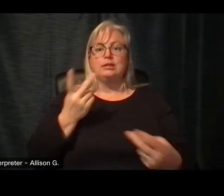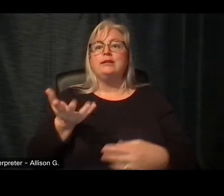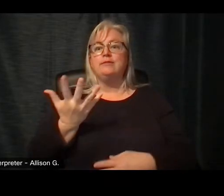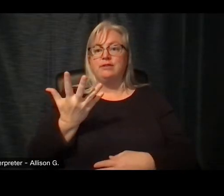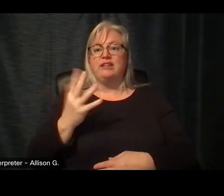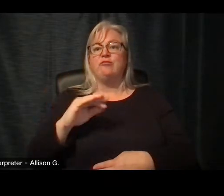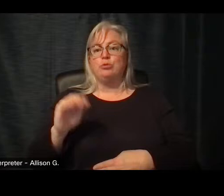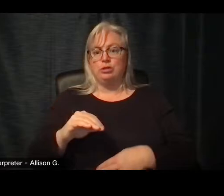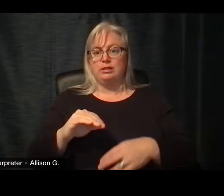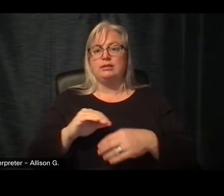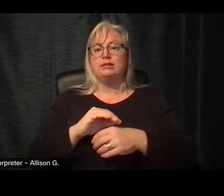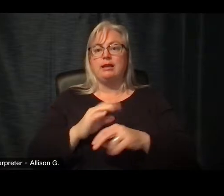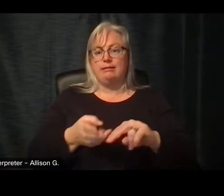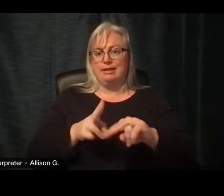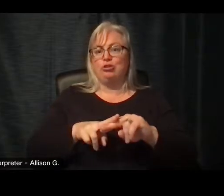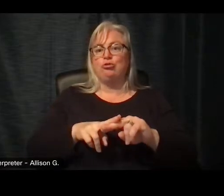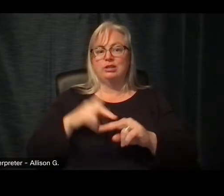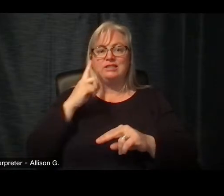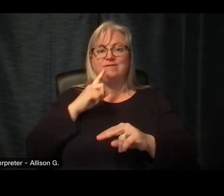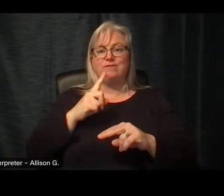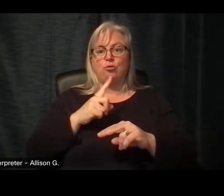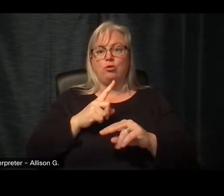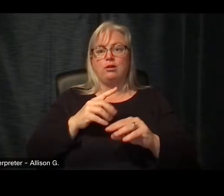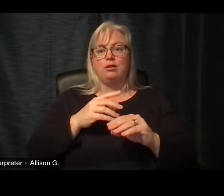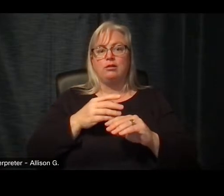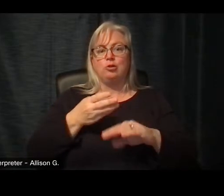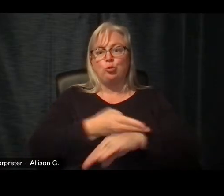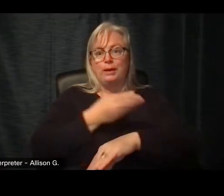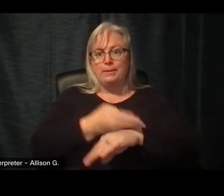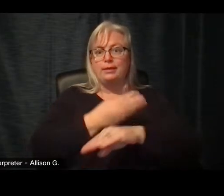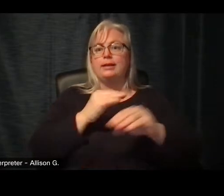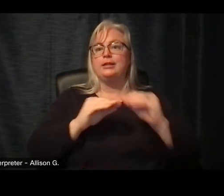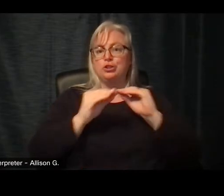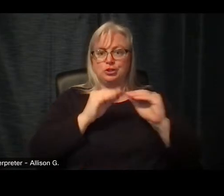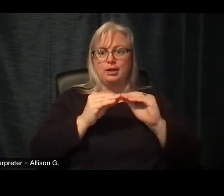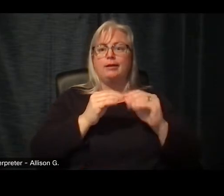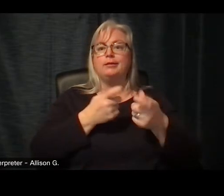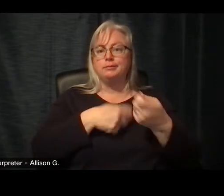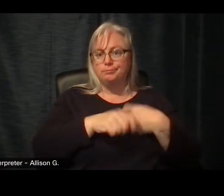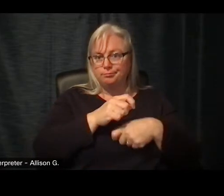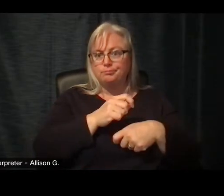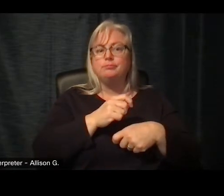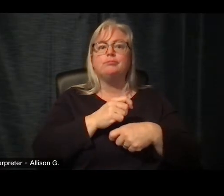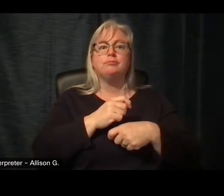5% increase for rehabilitation and repair